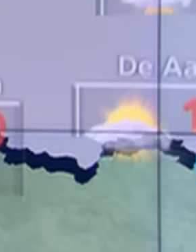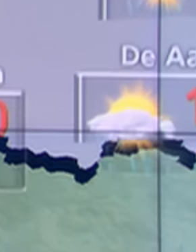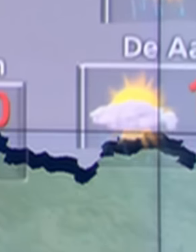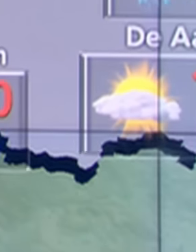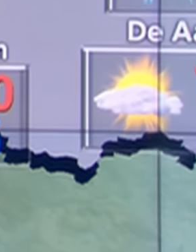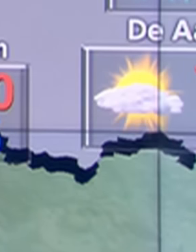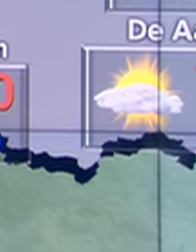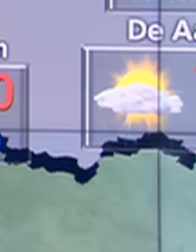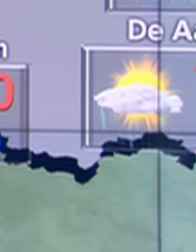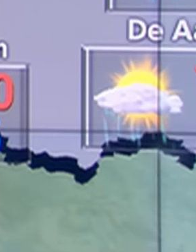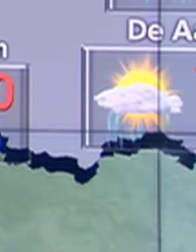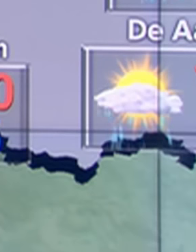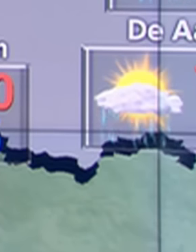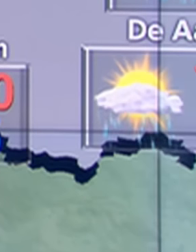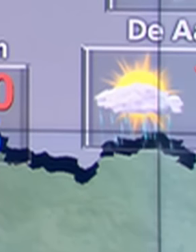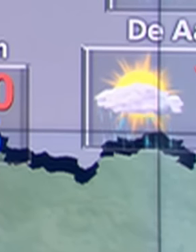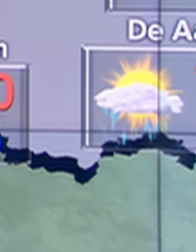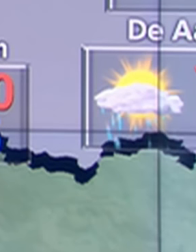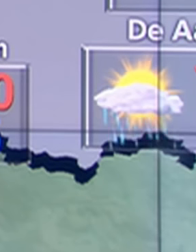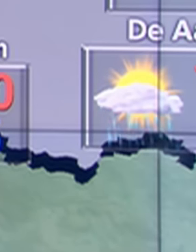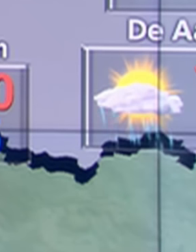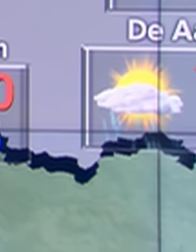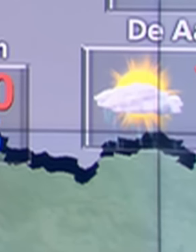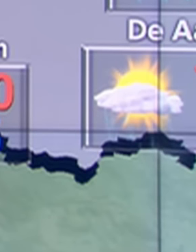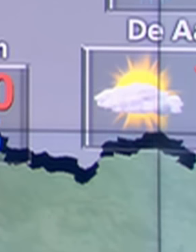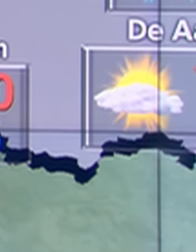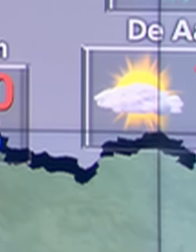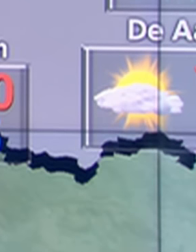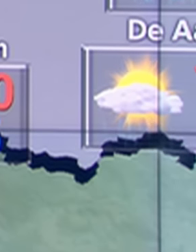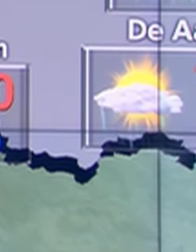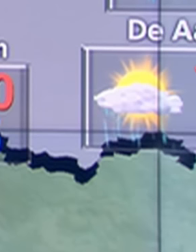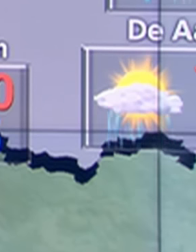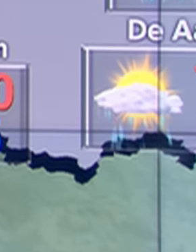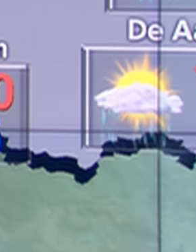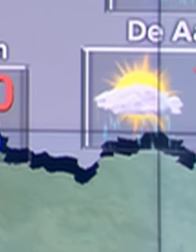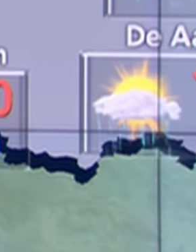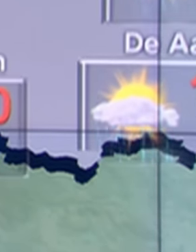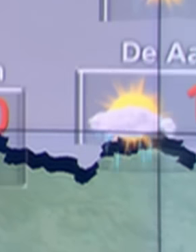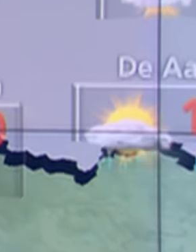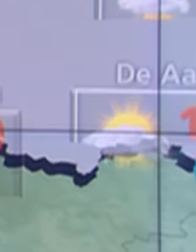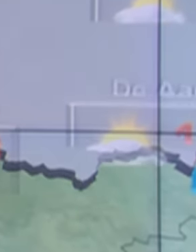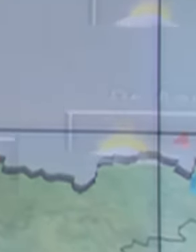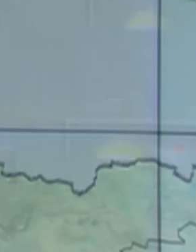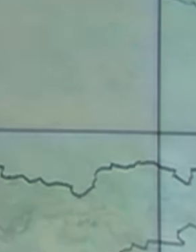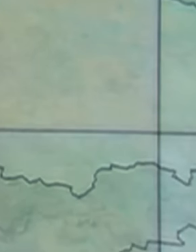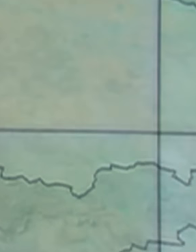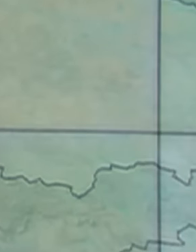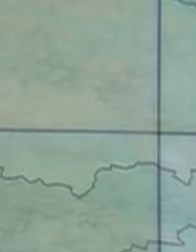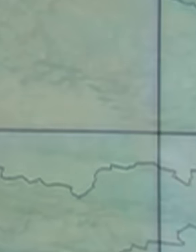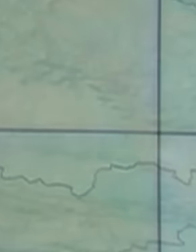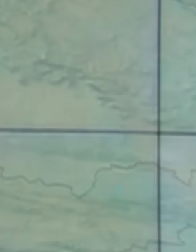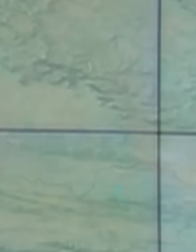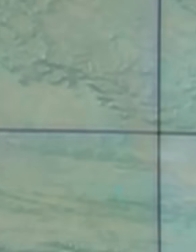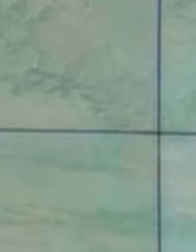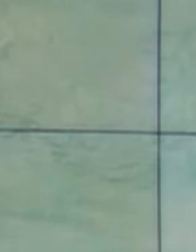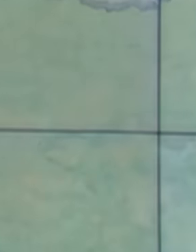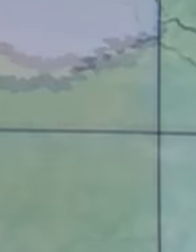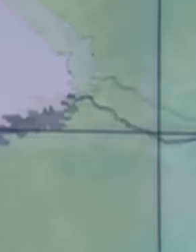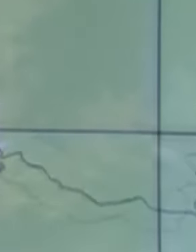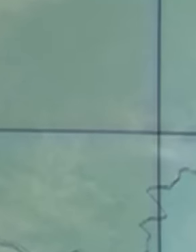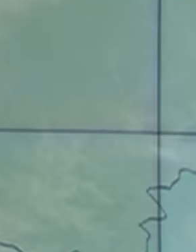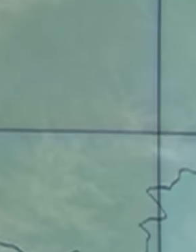le shomele metso e robong ka fela re shebile hona ka Appington o tla jala hona ka ro Calvinian le teng tla hlobate a shebile ka Sutherland Simba ka jeno le hona sa no se tla hle